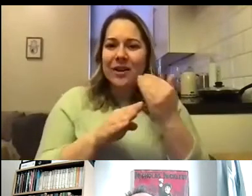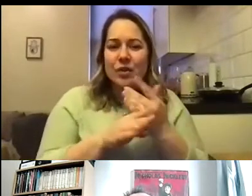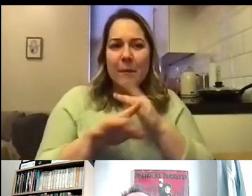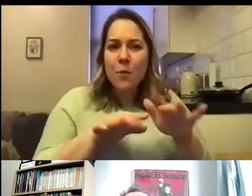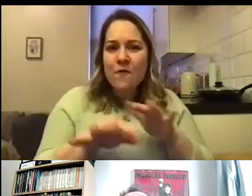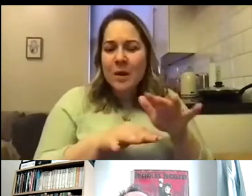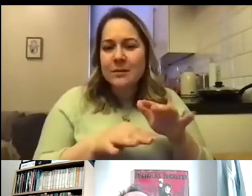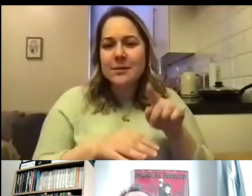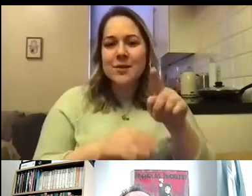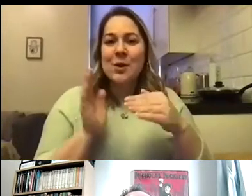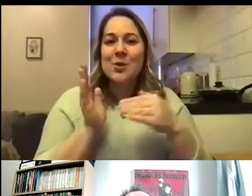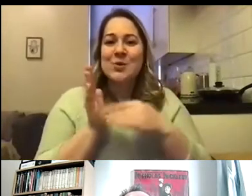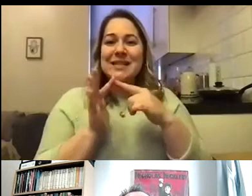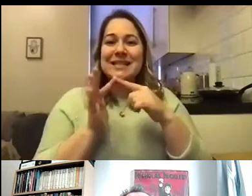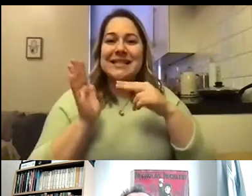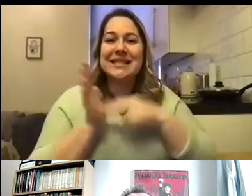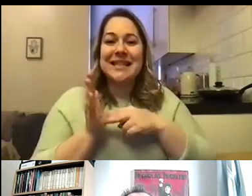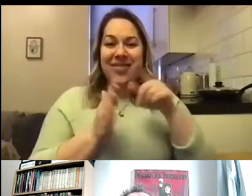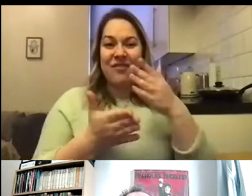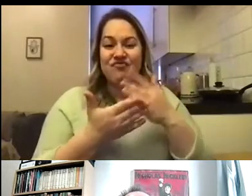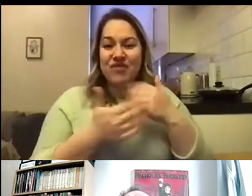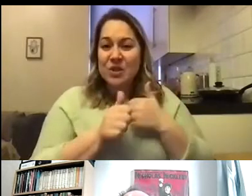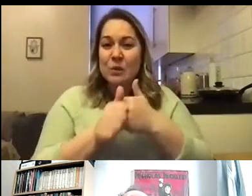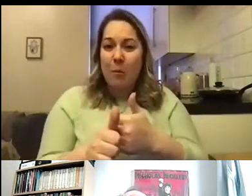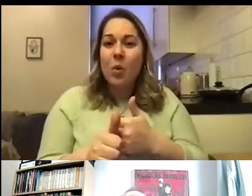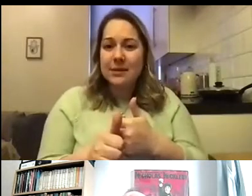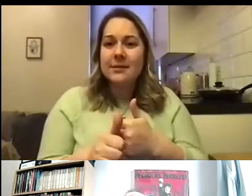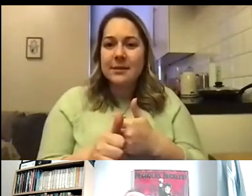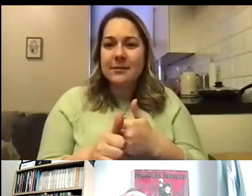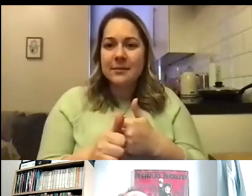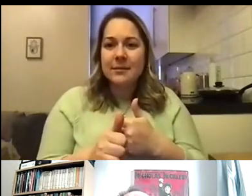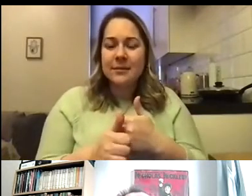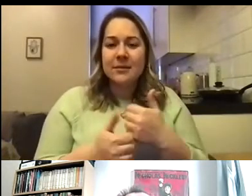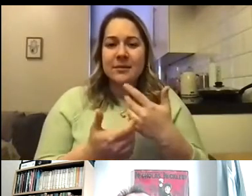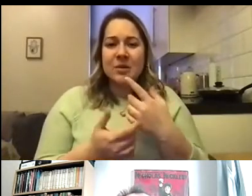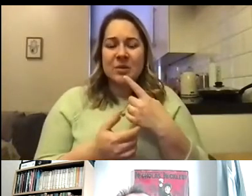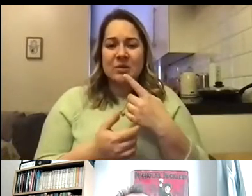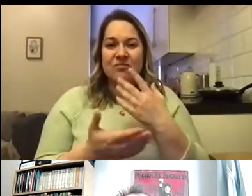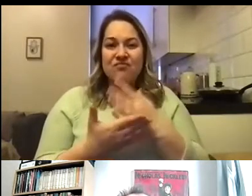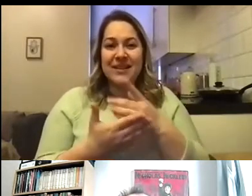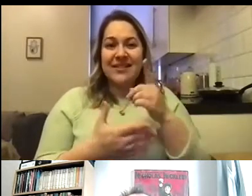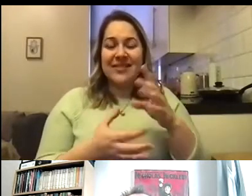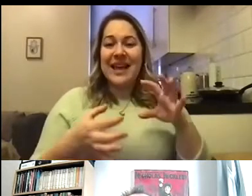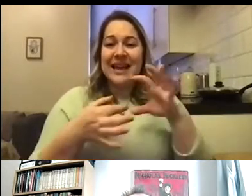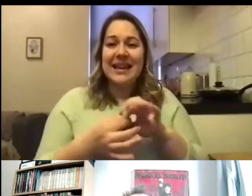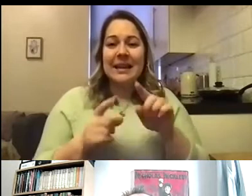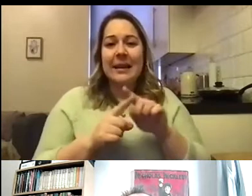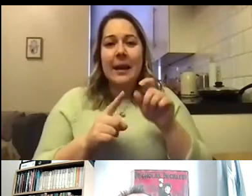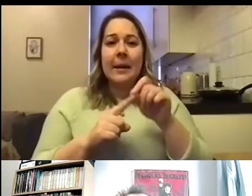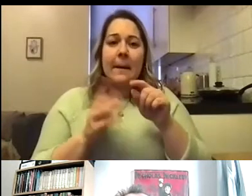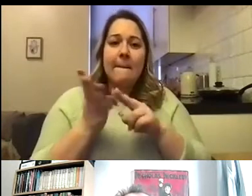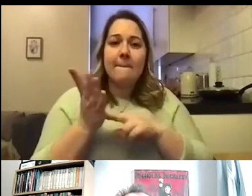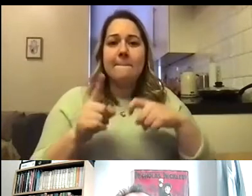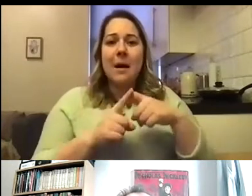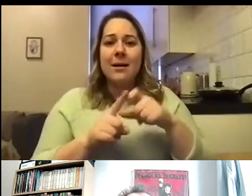the zine kind of contributed to that. You said about the kind of aesthetic, and it is around that kind of punk DIY side,